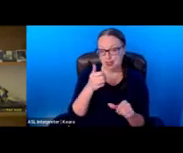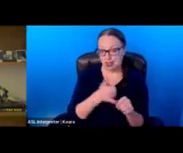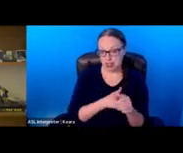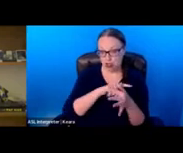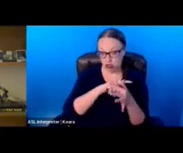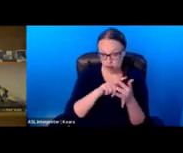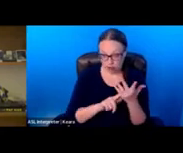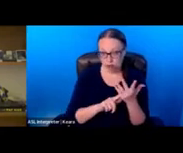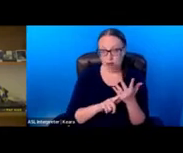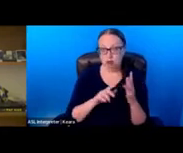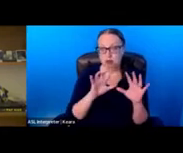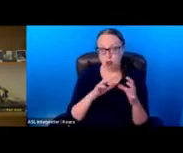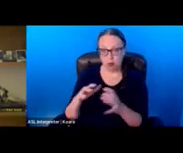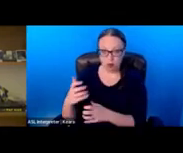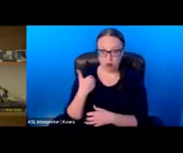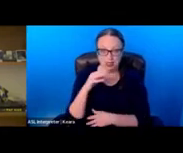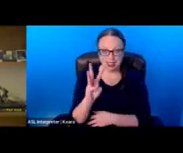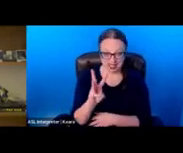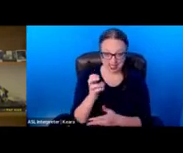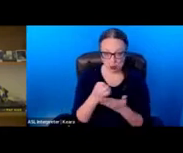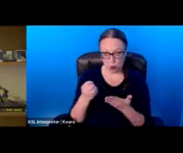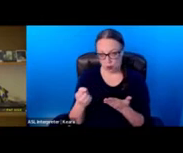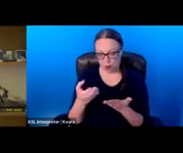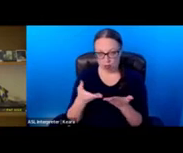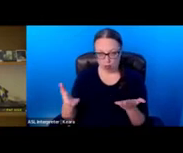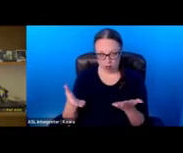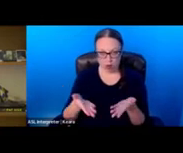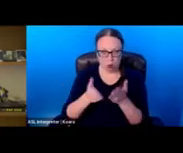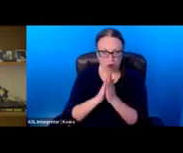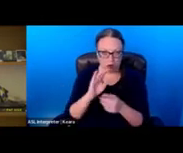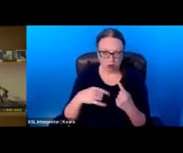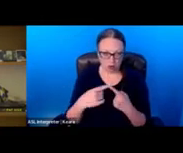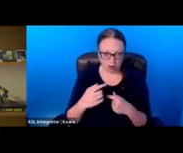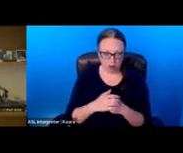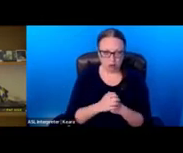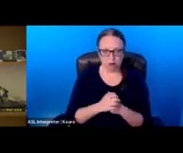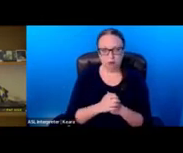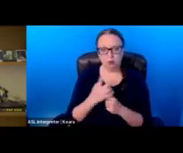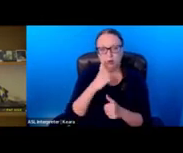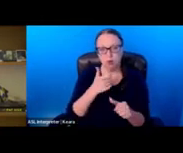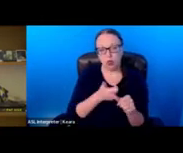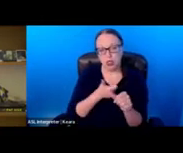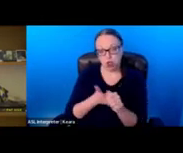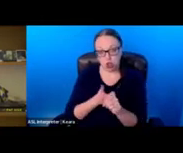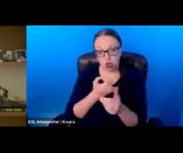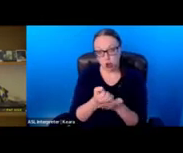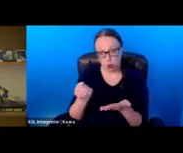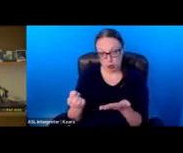equipment items or types of items that are asked about. For each